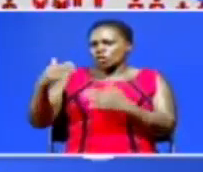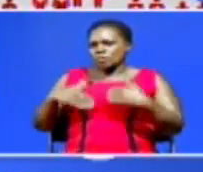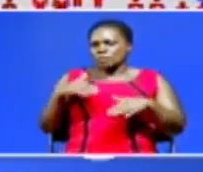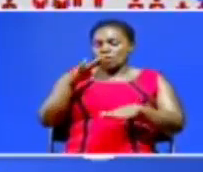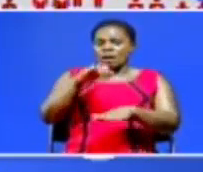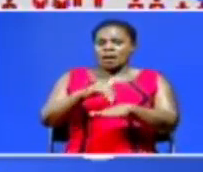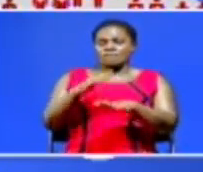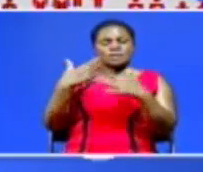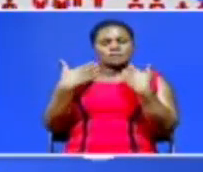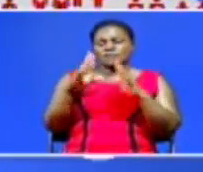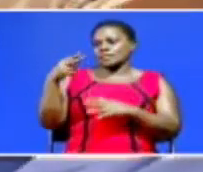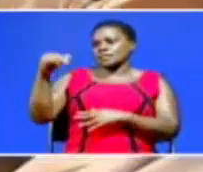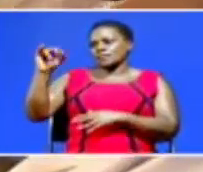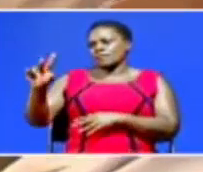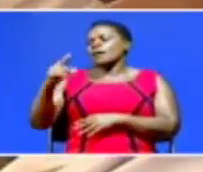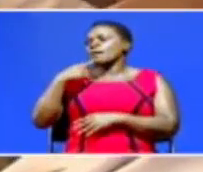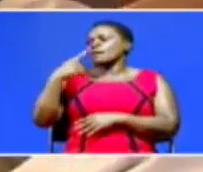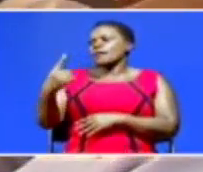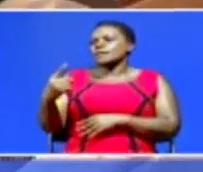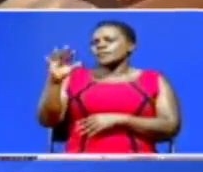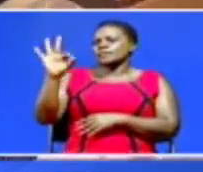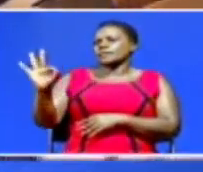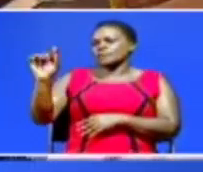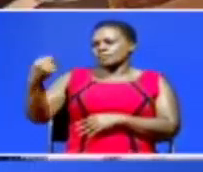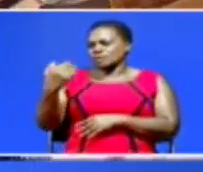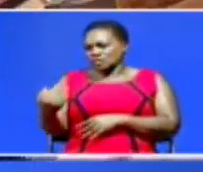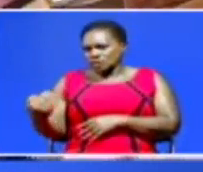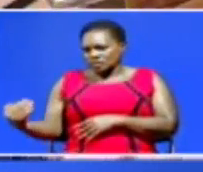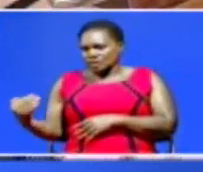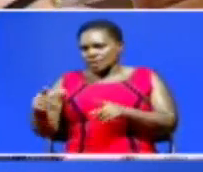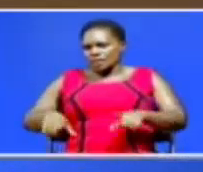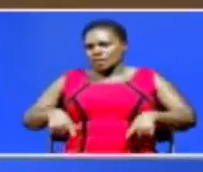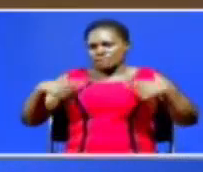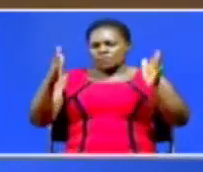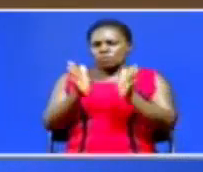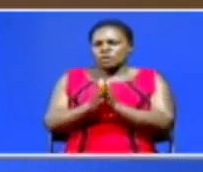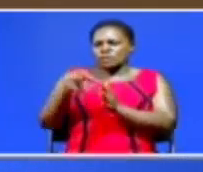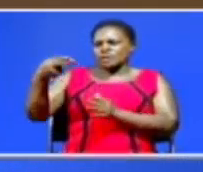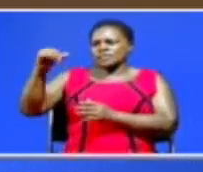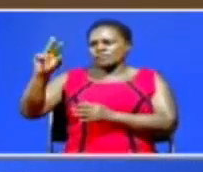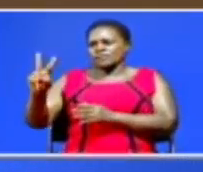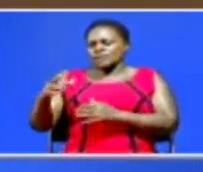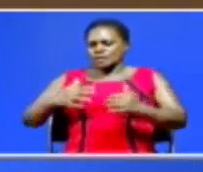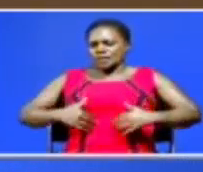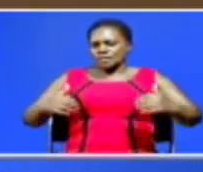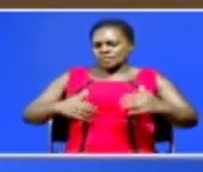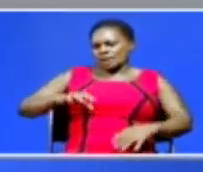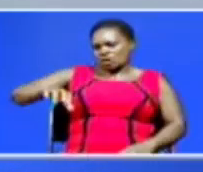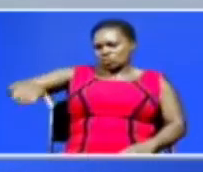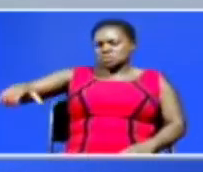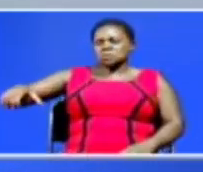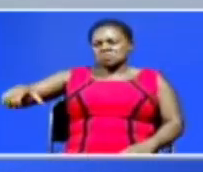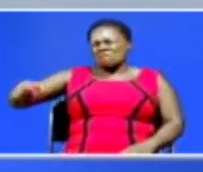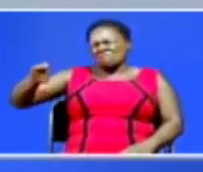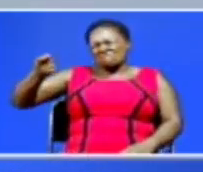are infected with HIV, while 103,000 children are living with HIV. Garissa County leads among